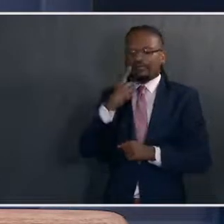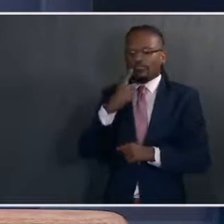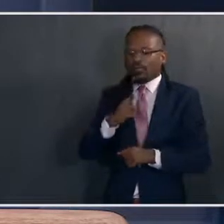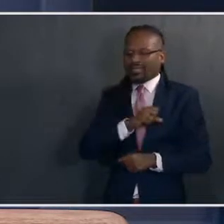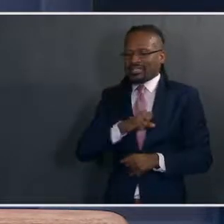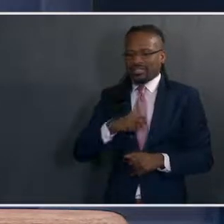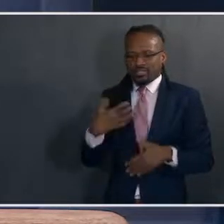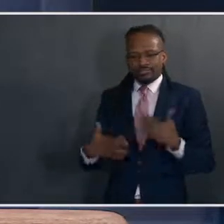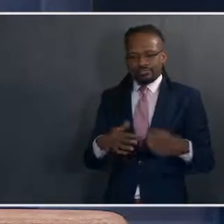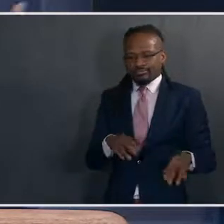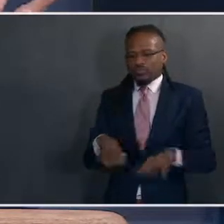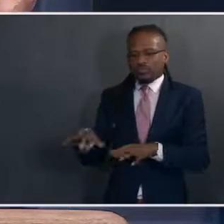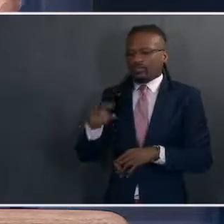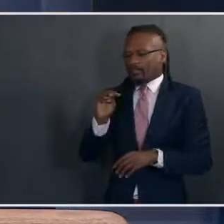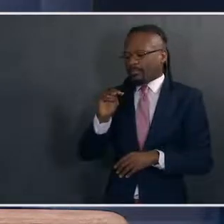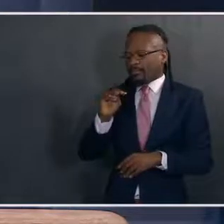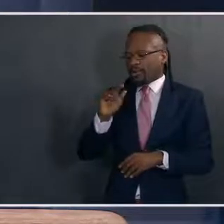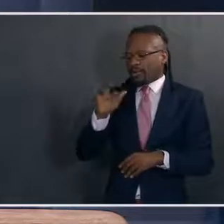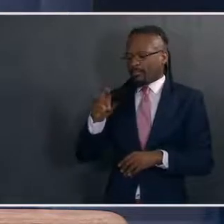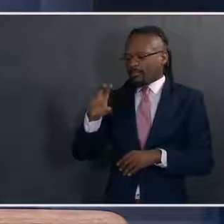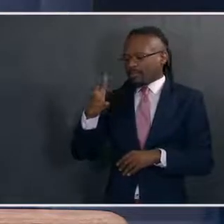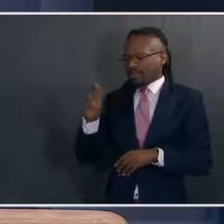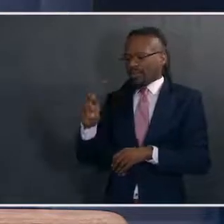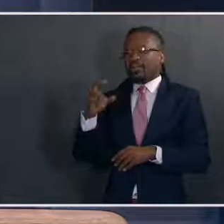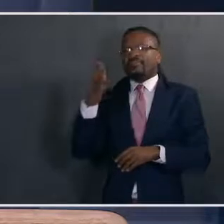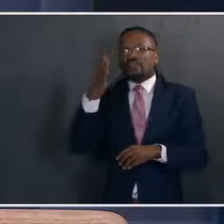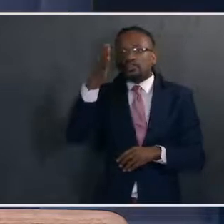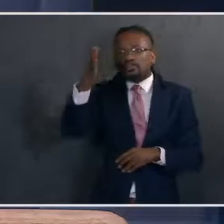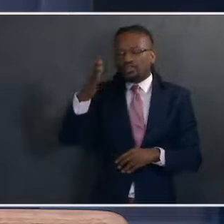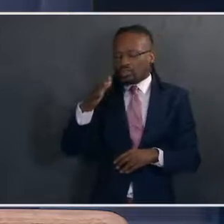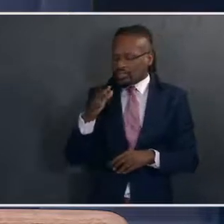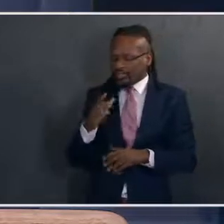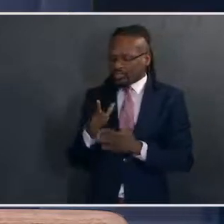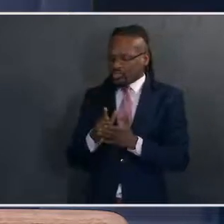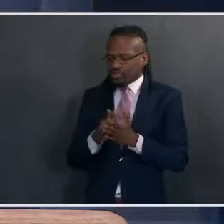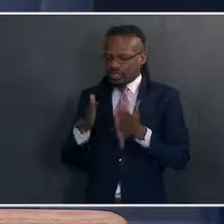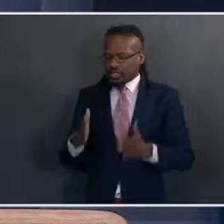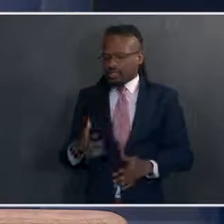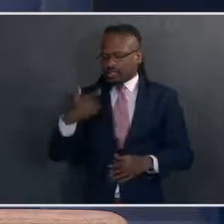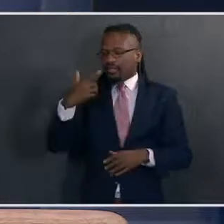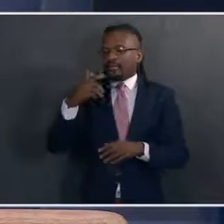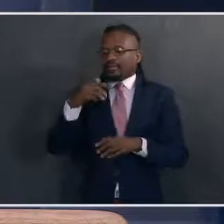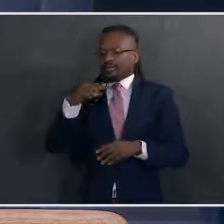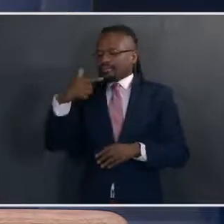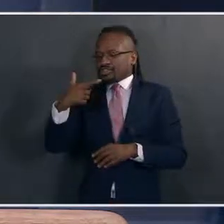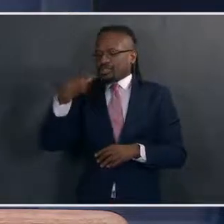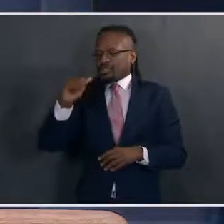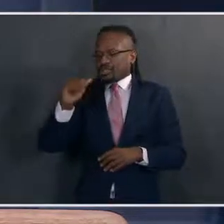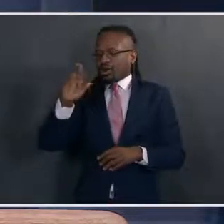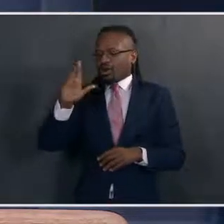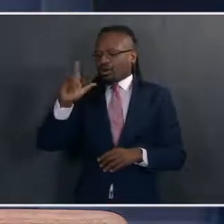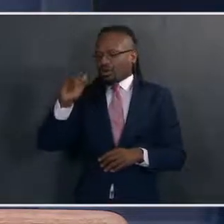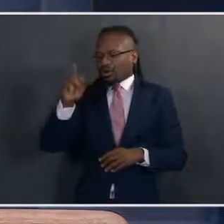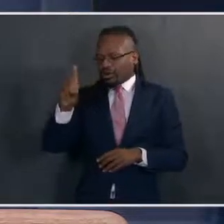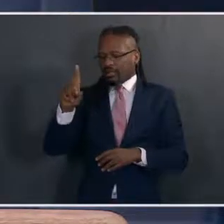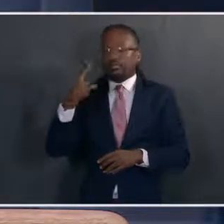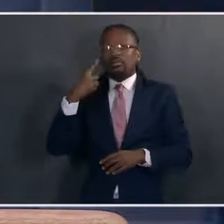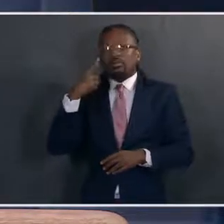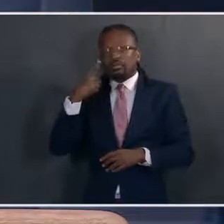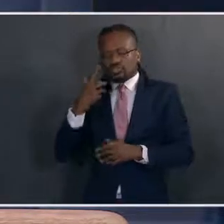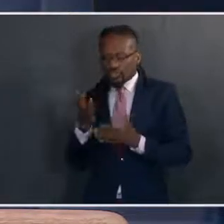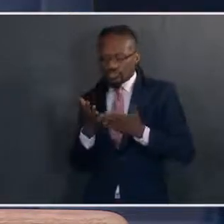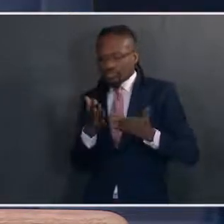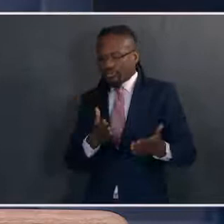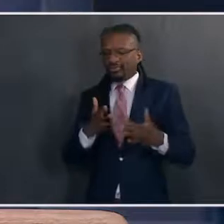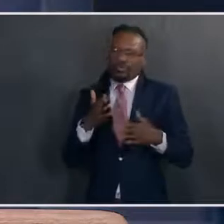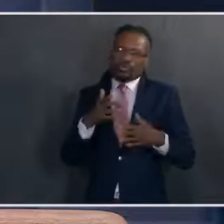Attorney General Merrick Garland, a future Attorney General, I guess I should say, Merrick Garland, in order to deliver on the president's promise of